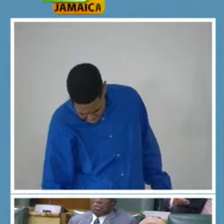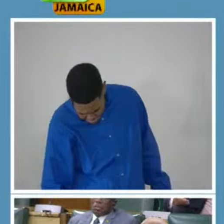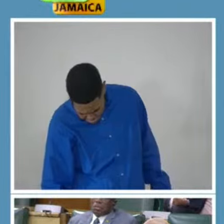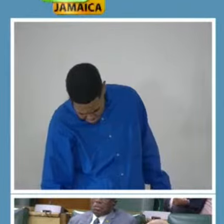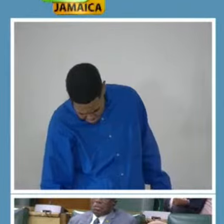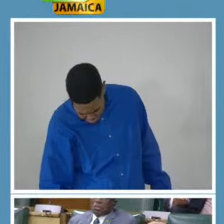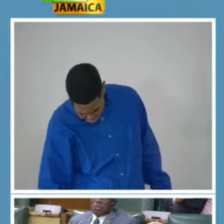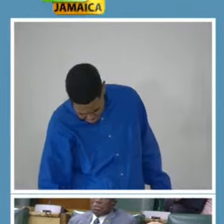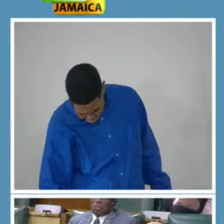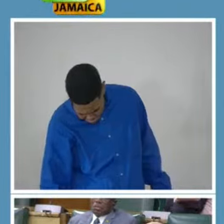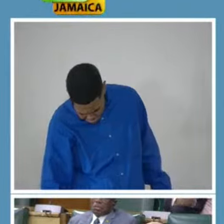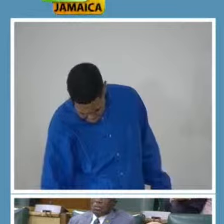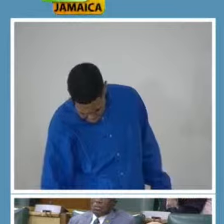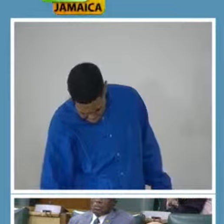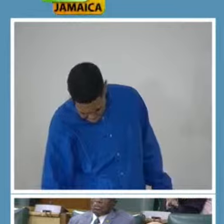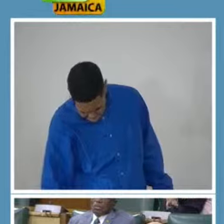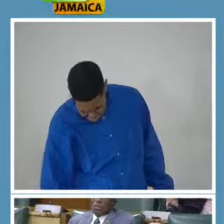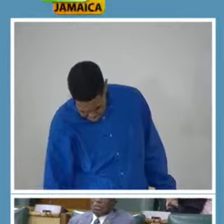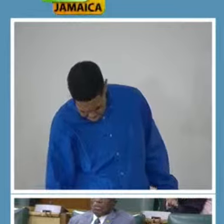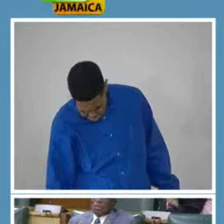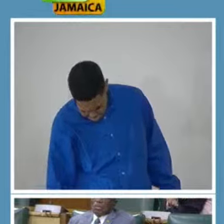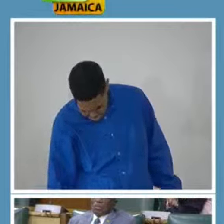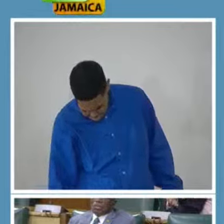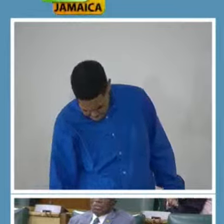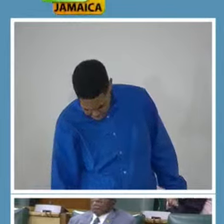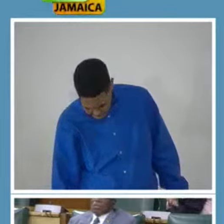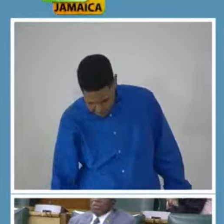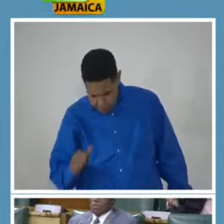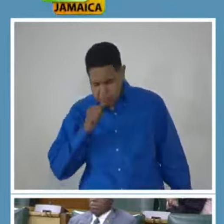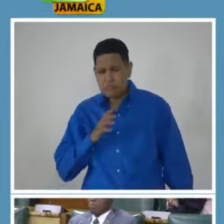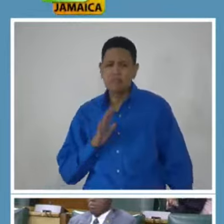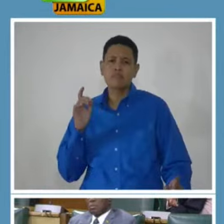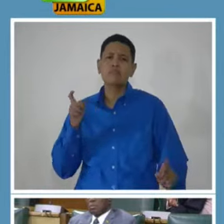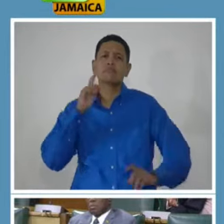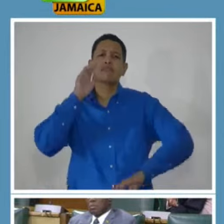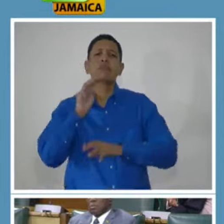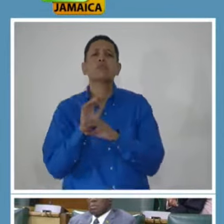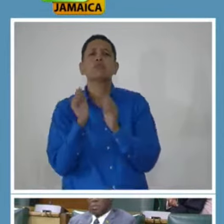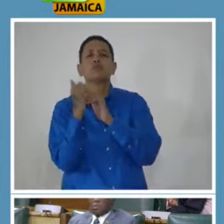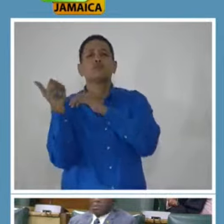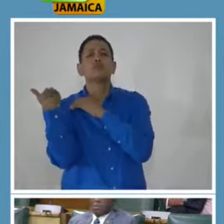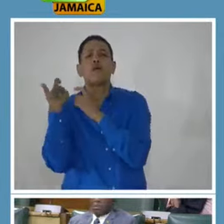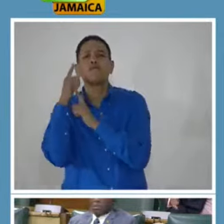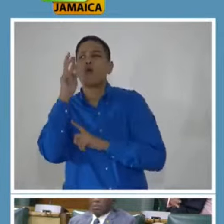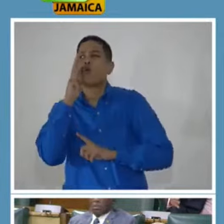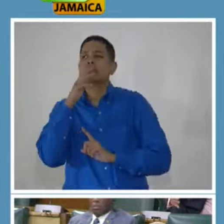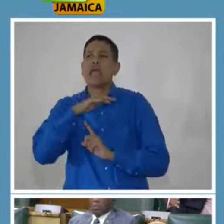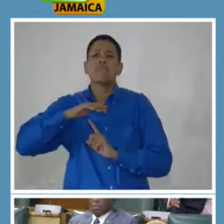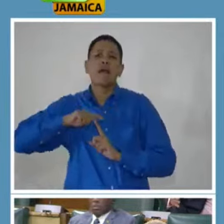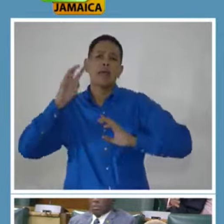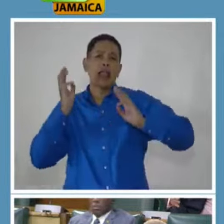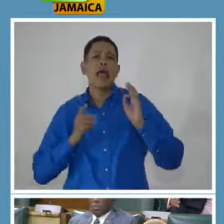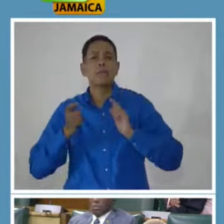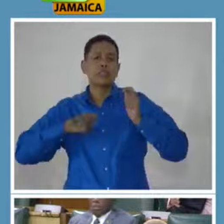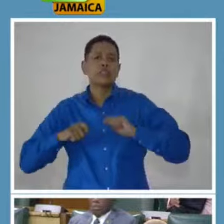Madam Speaker, the Minister with responsibility for water, environment, and climate